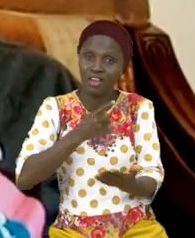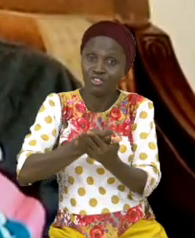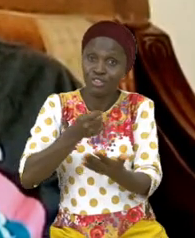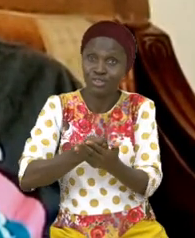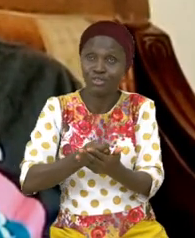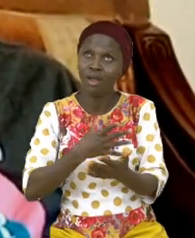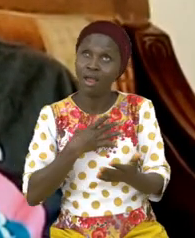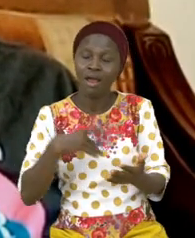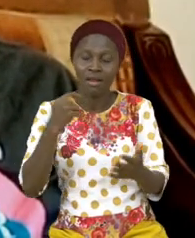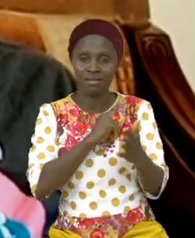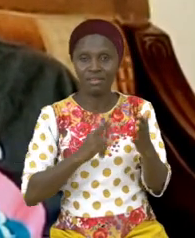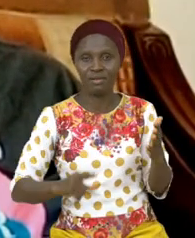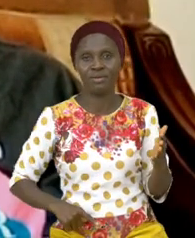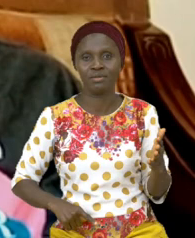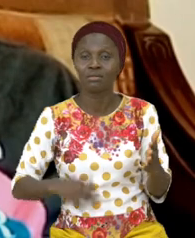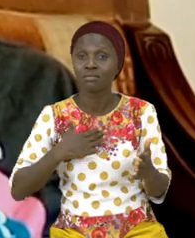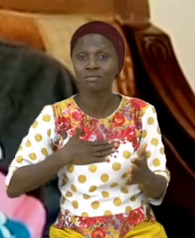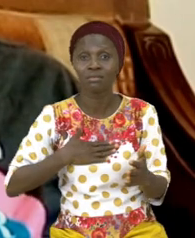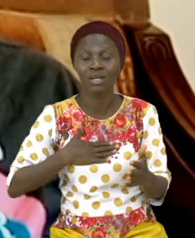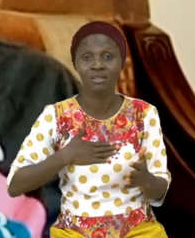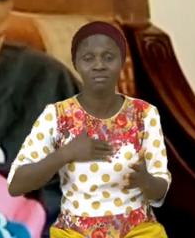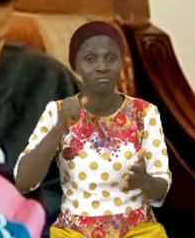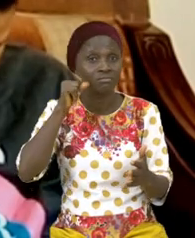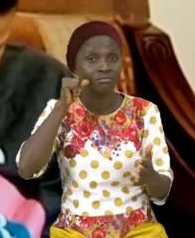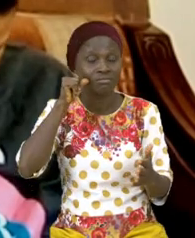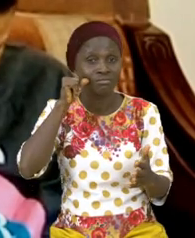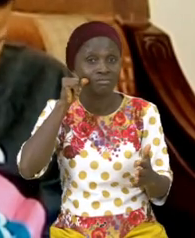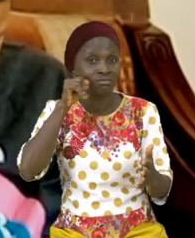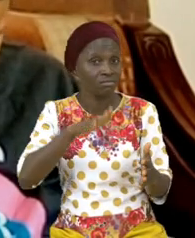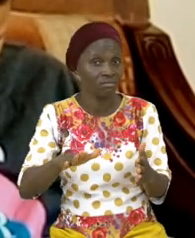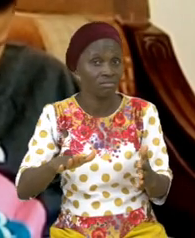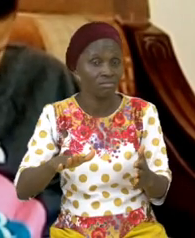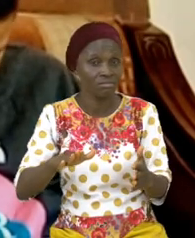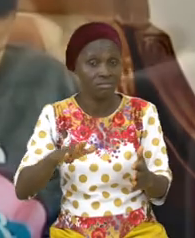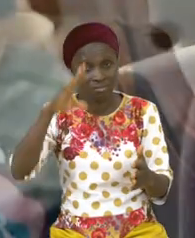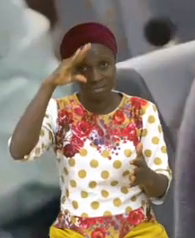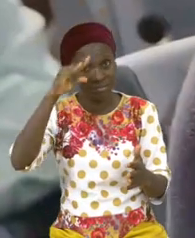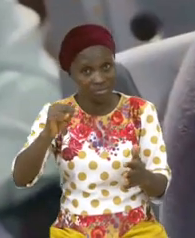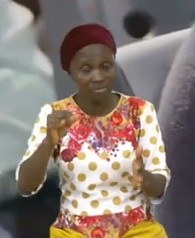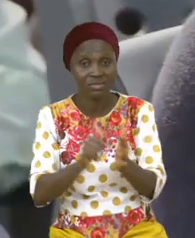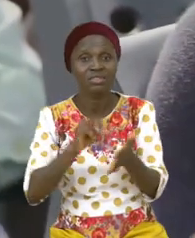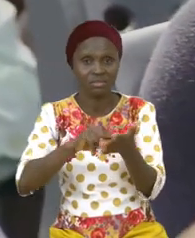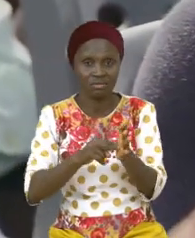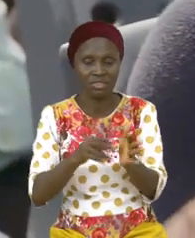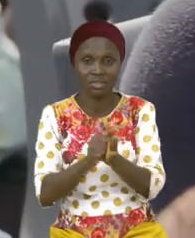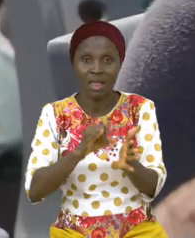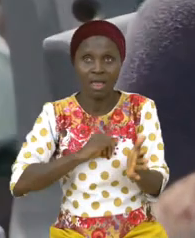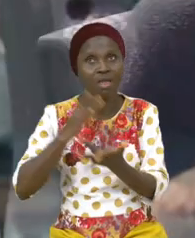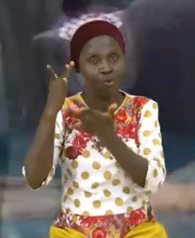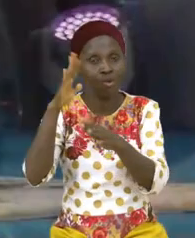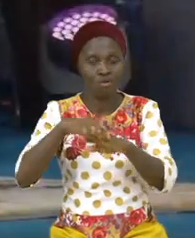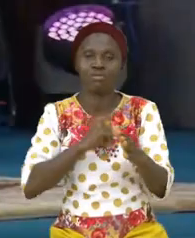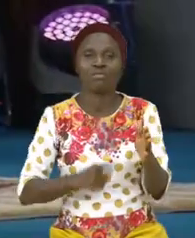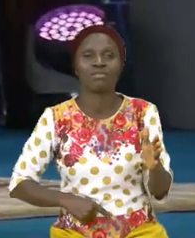Lord. My daughters, my sons, that is what it means, that I wait on the Lord. Now look